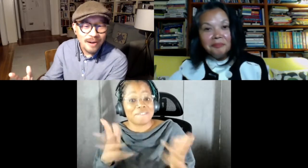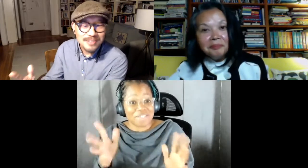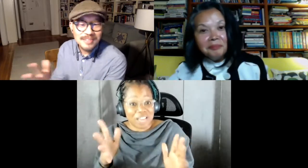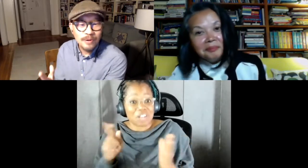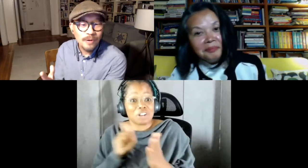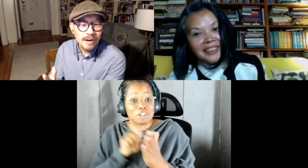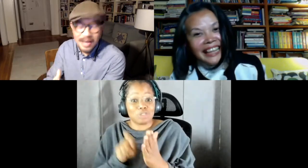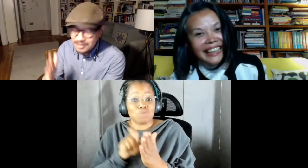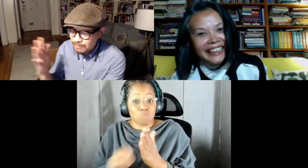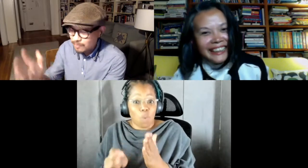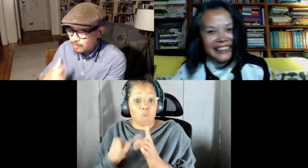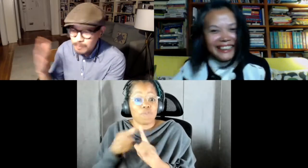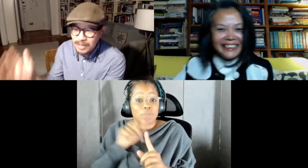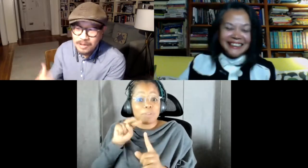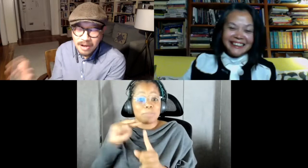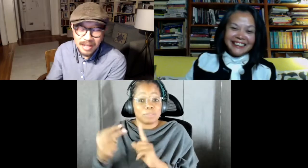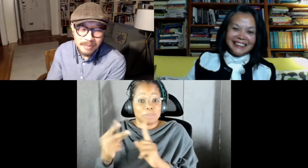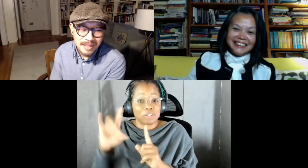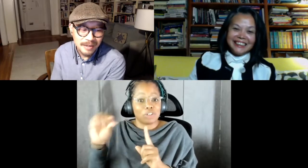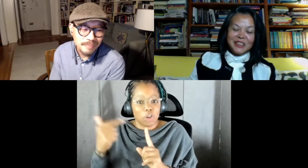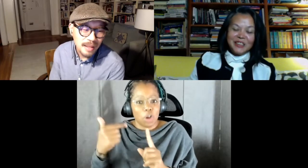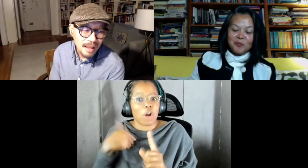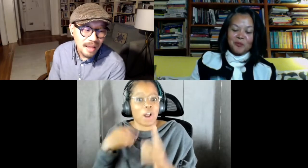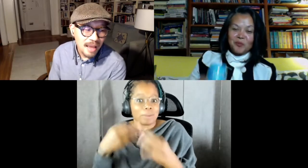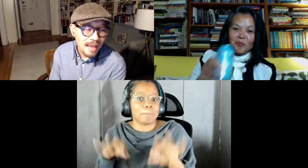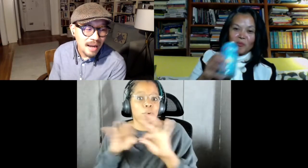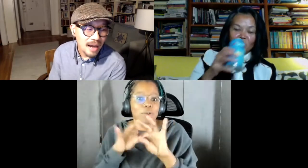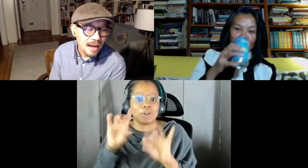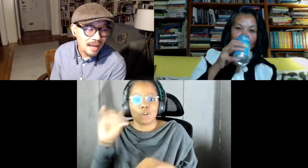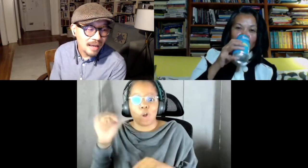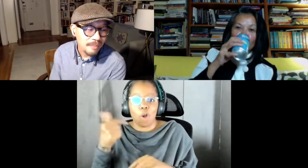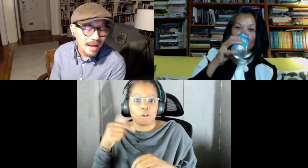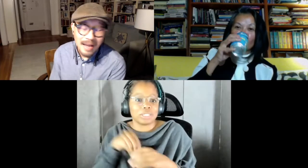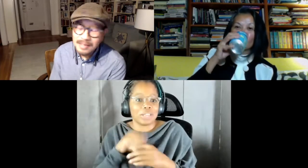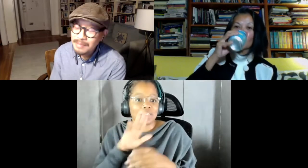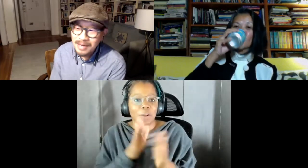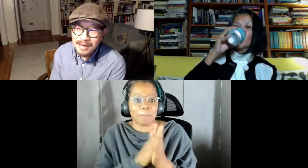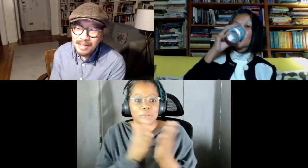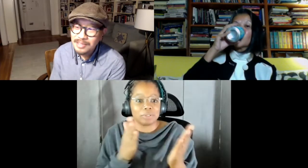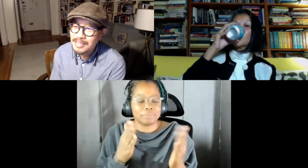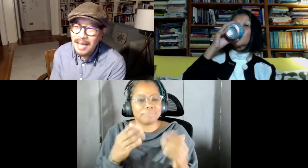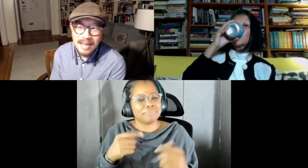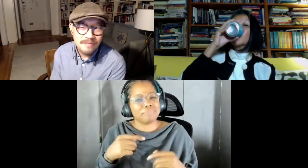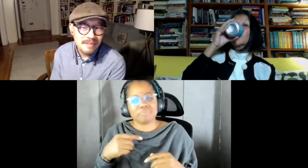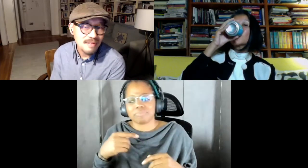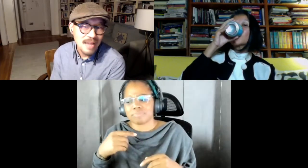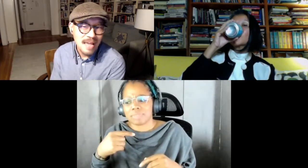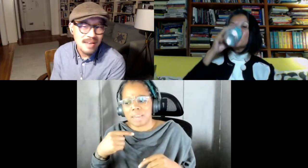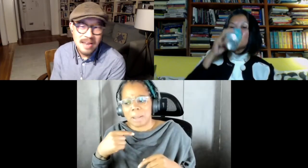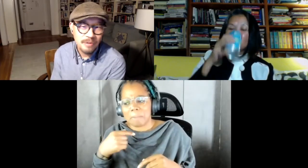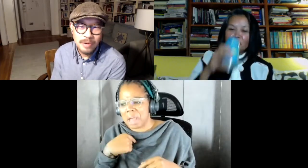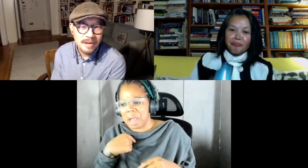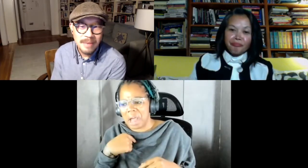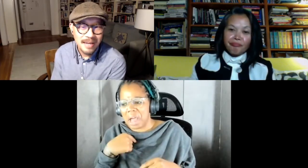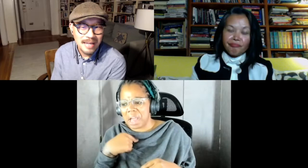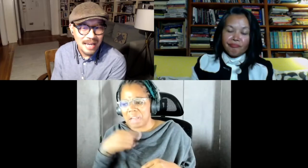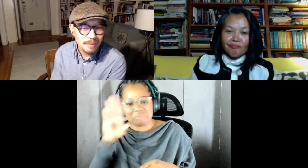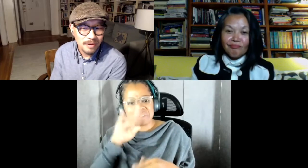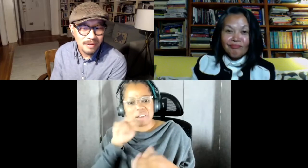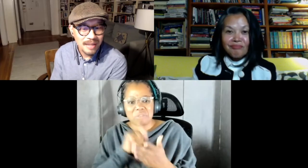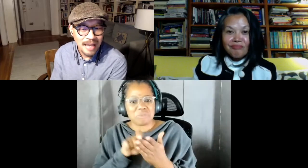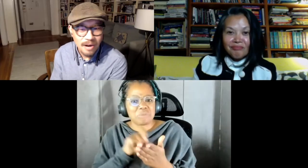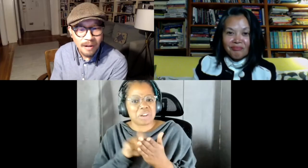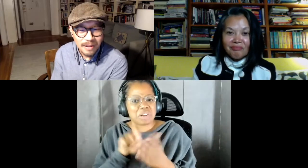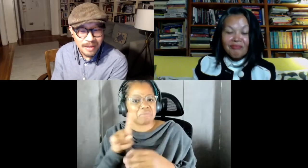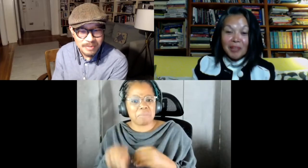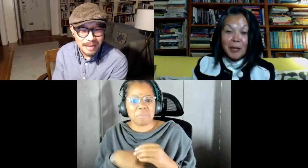of dogs or had some big dog element in it. And to my knowledge, I had never written about an